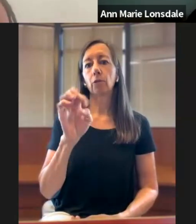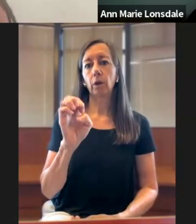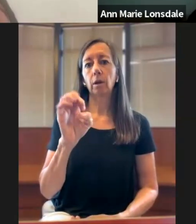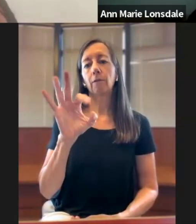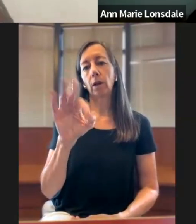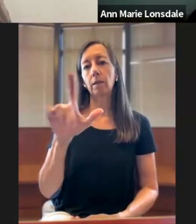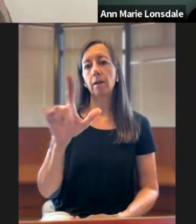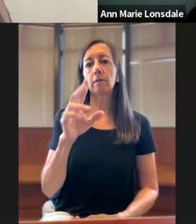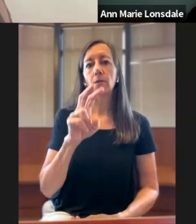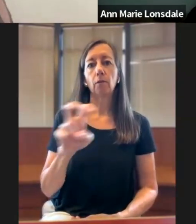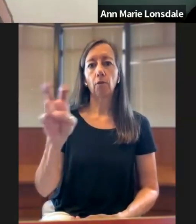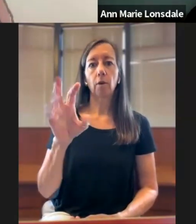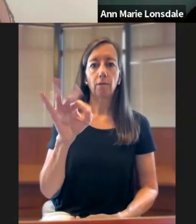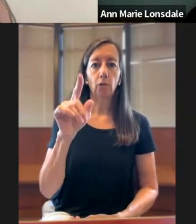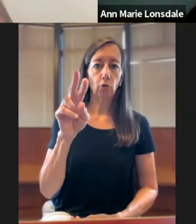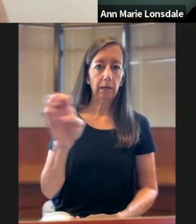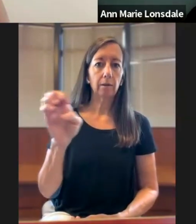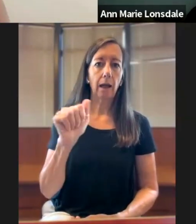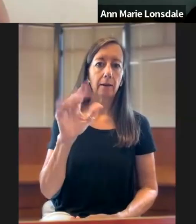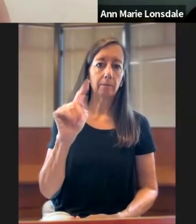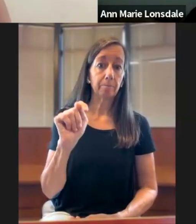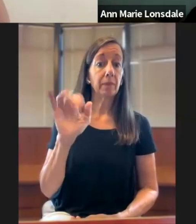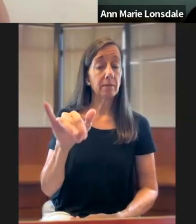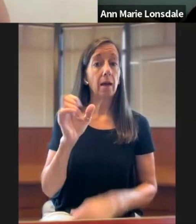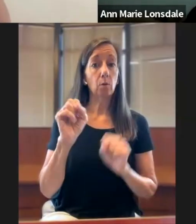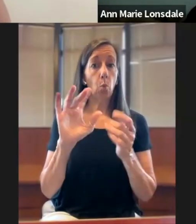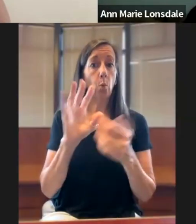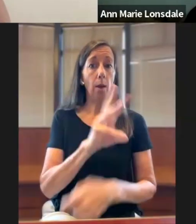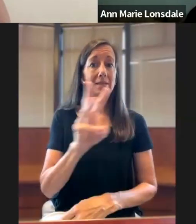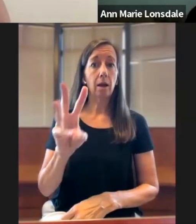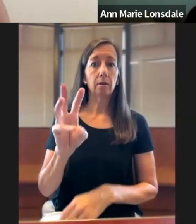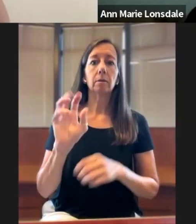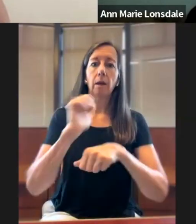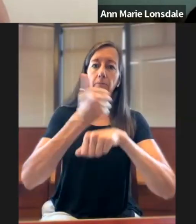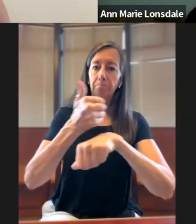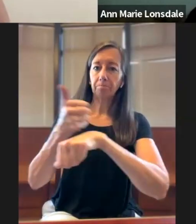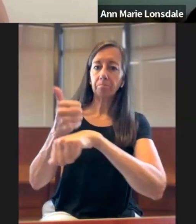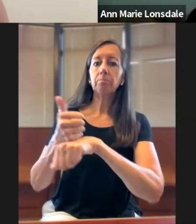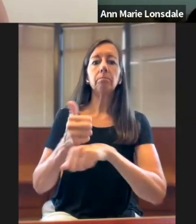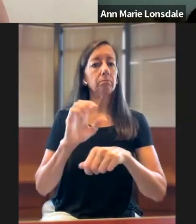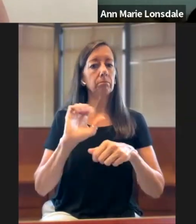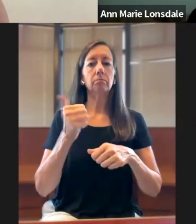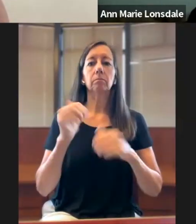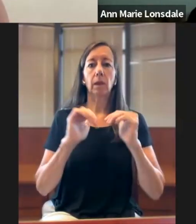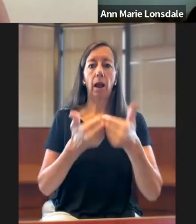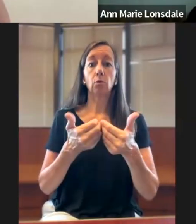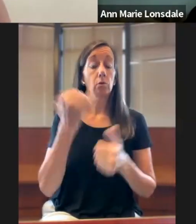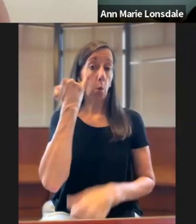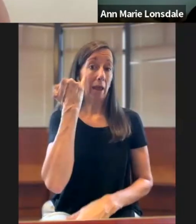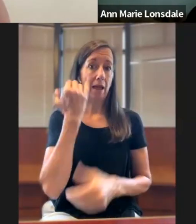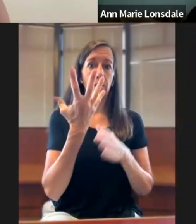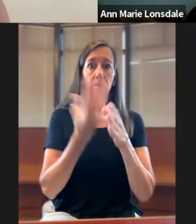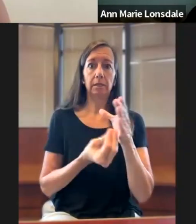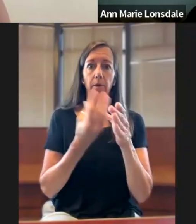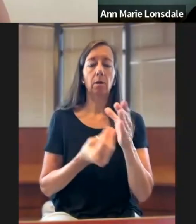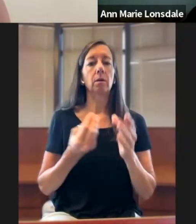you submitting that issue. So if they ghost you, there is recourse underneath the law in New York